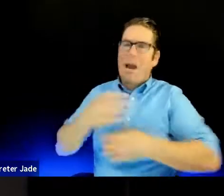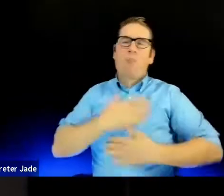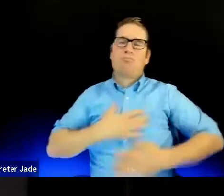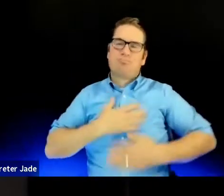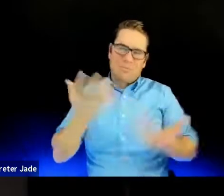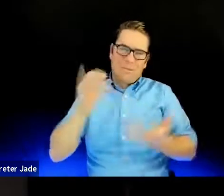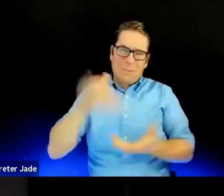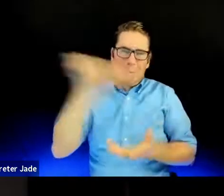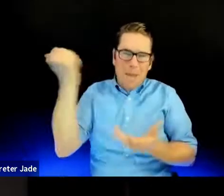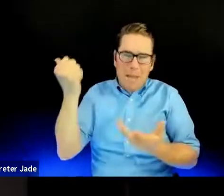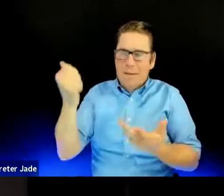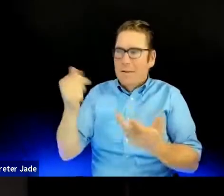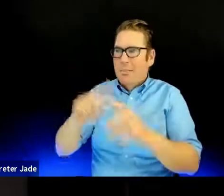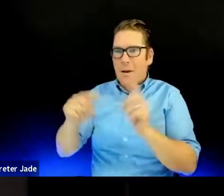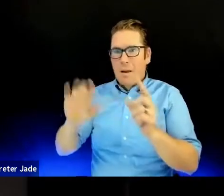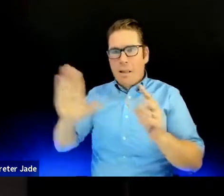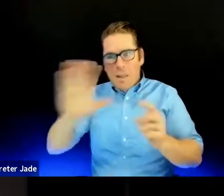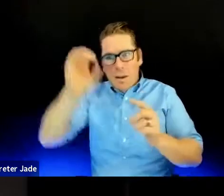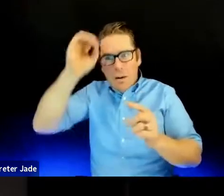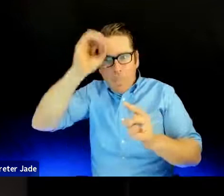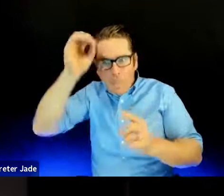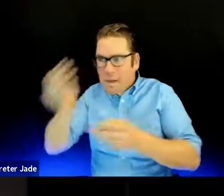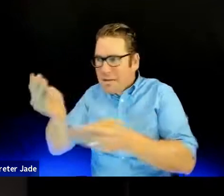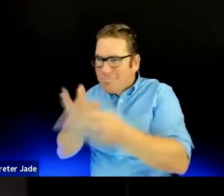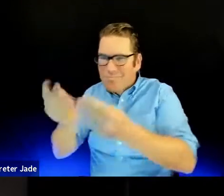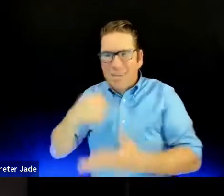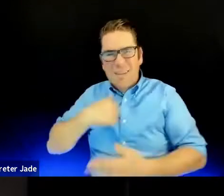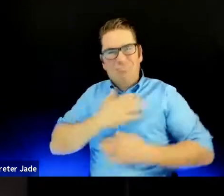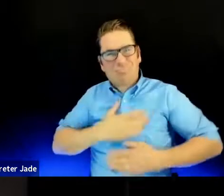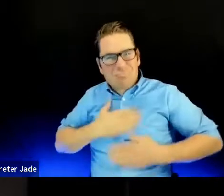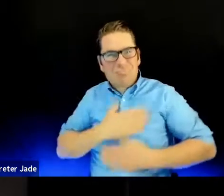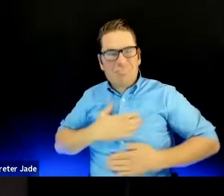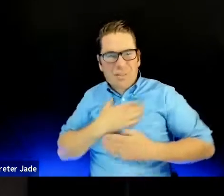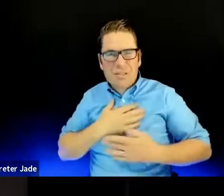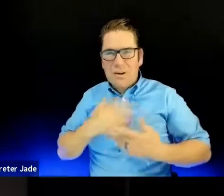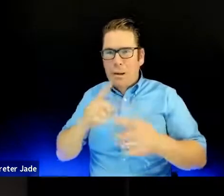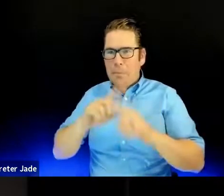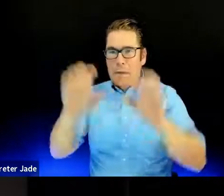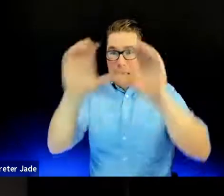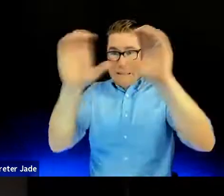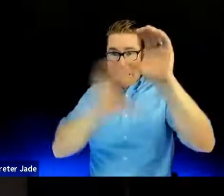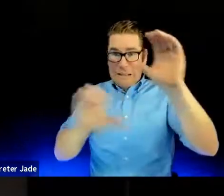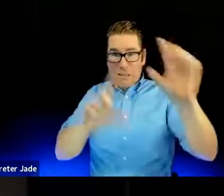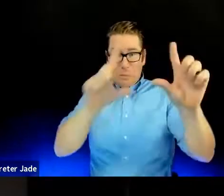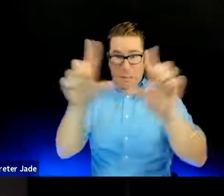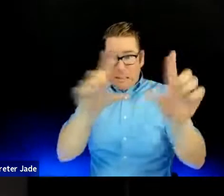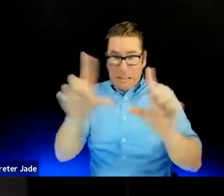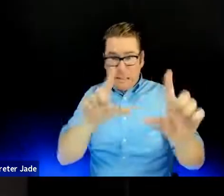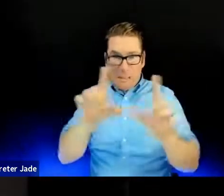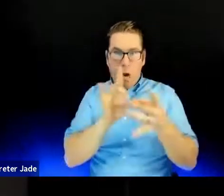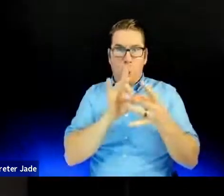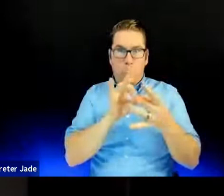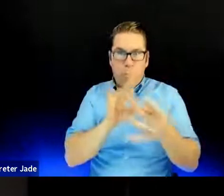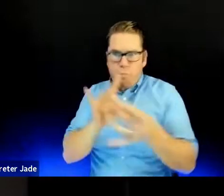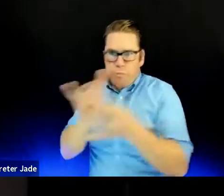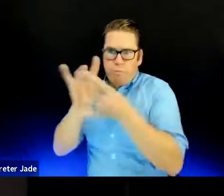hearing their opinion, talking to them, getting to know people. And it's hard to get to know a lot of people, get to know people personally or get to